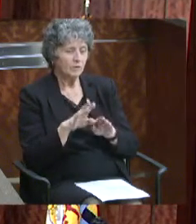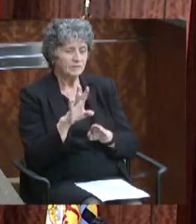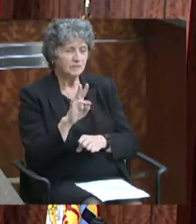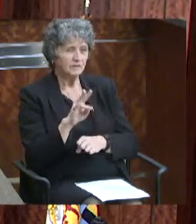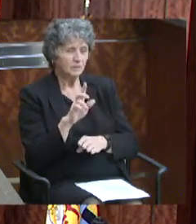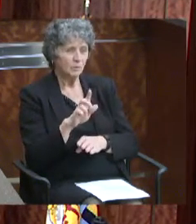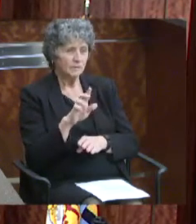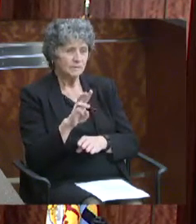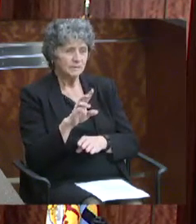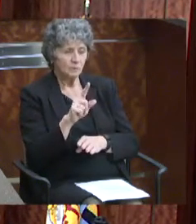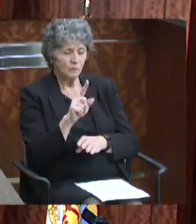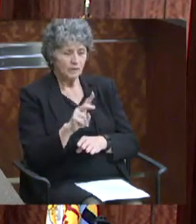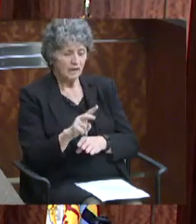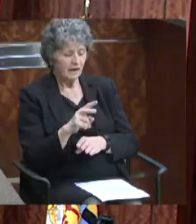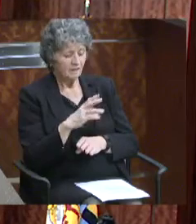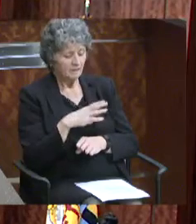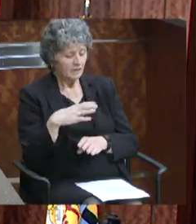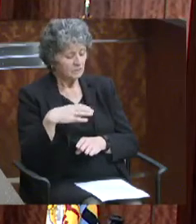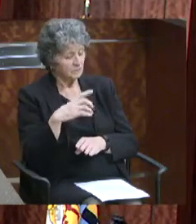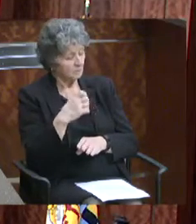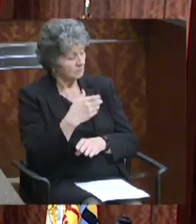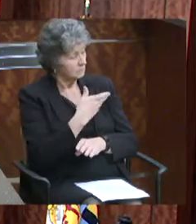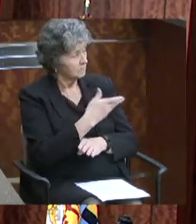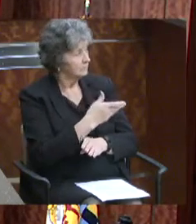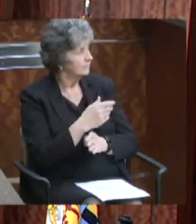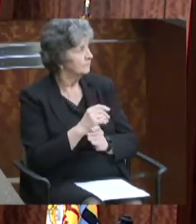half. What's the pleasure of the council?